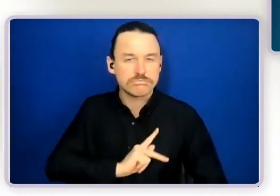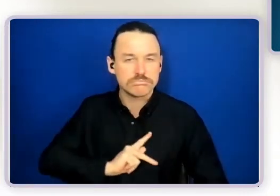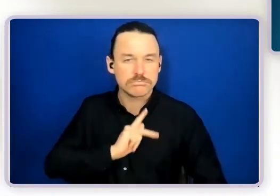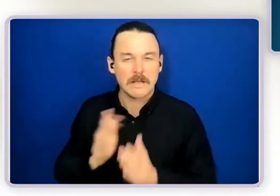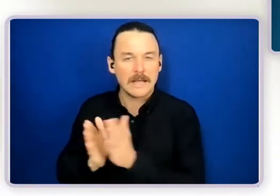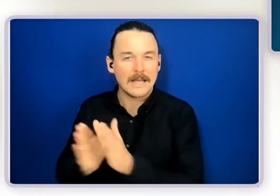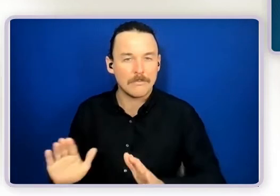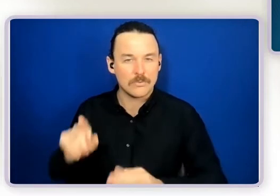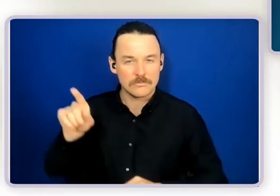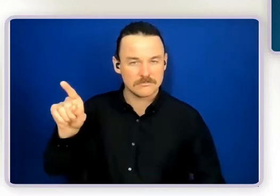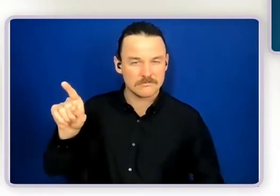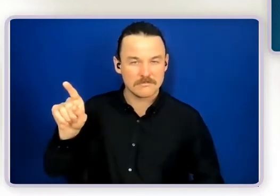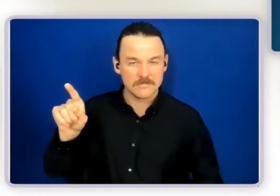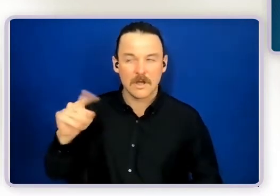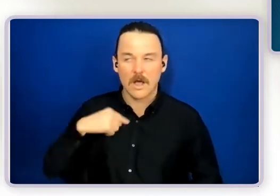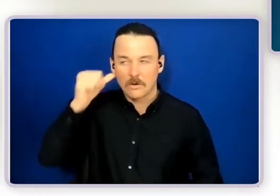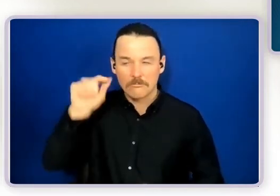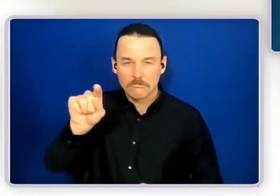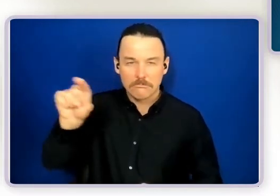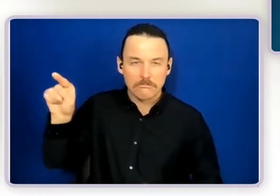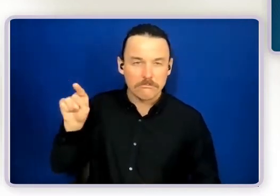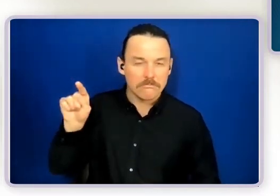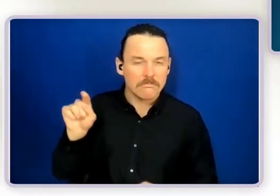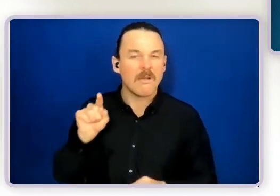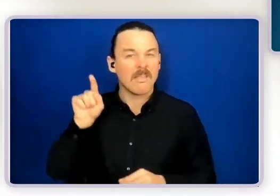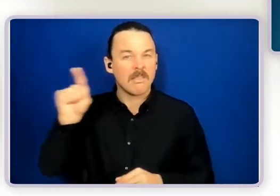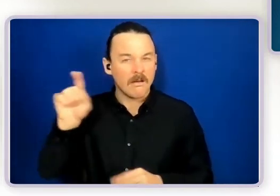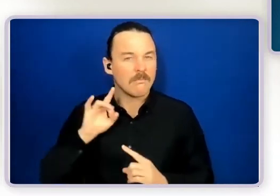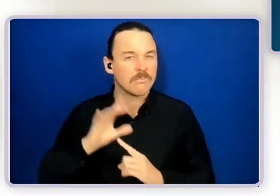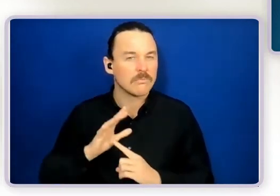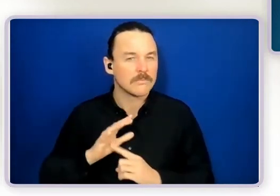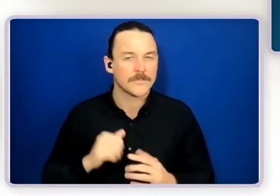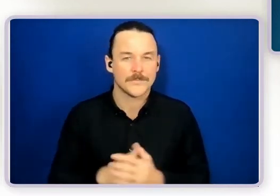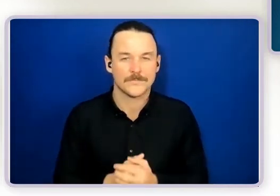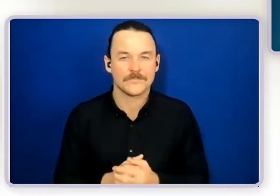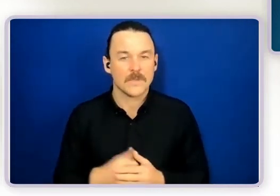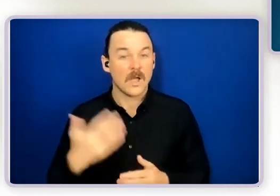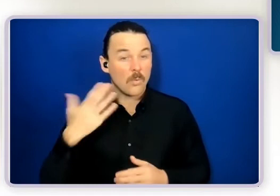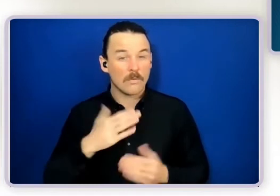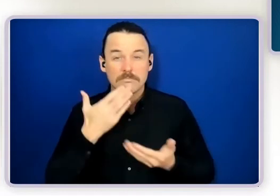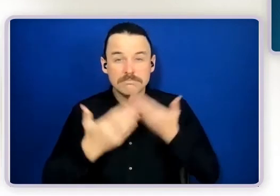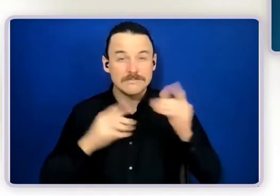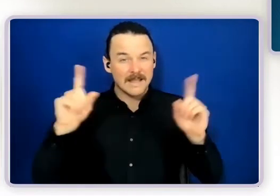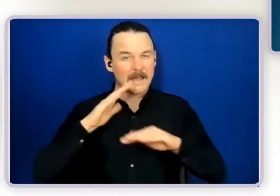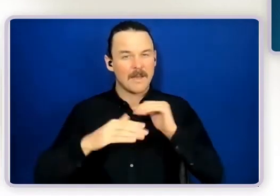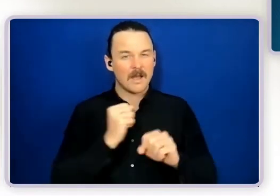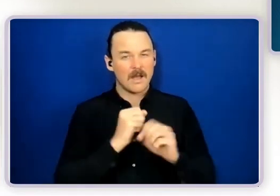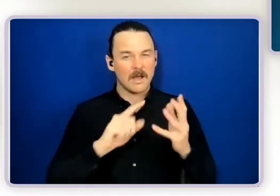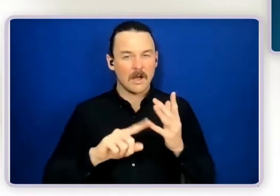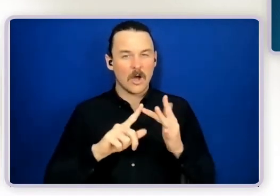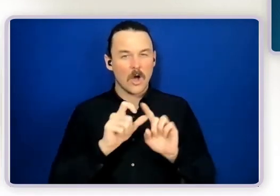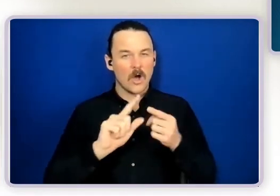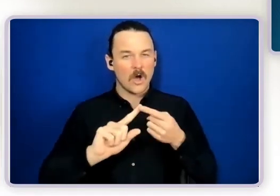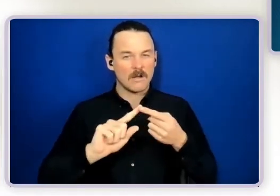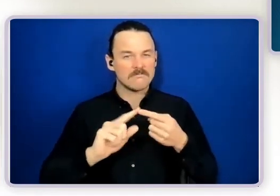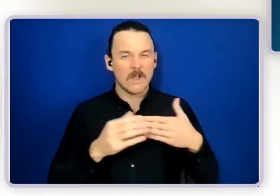And so what I wanted to talk to you about today was this guide that's been brought out. And I'm not going to